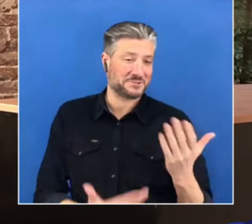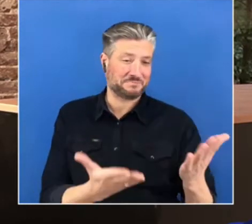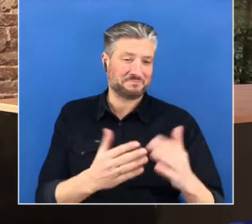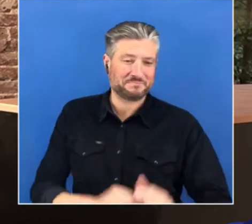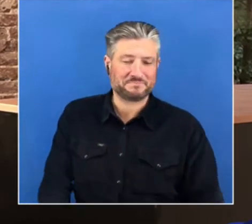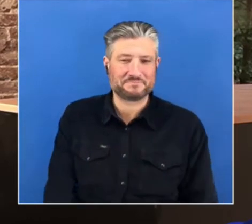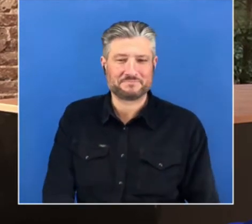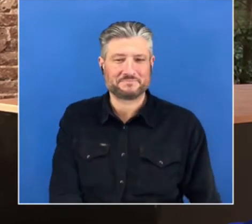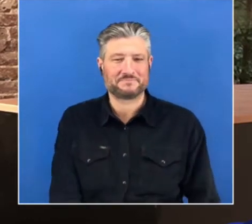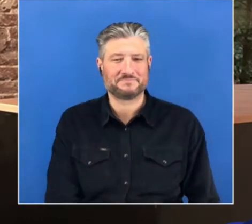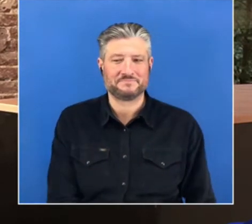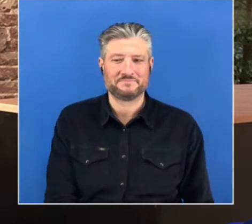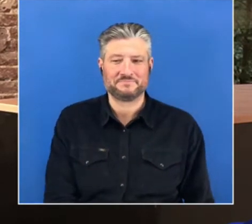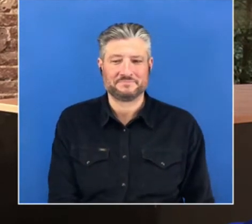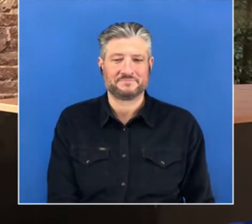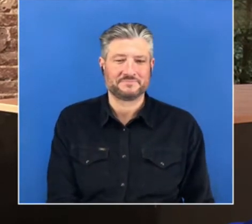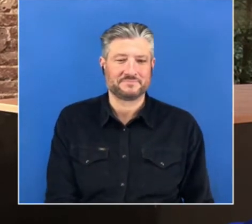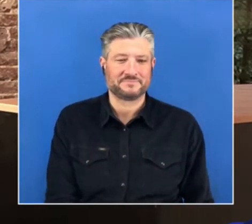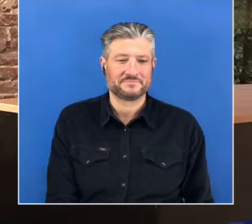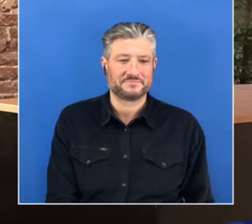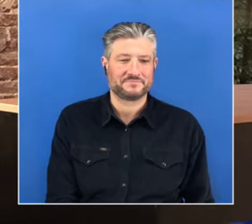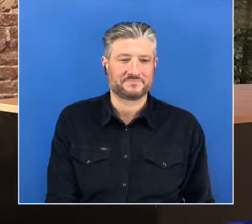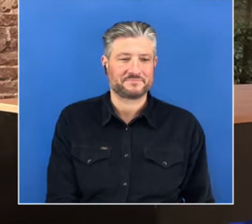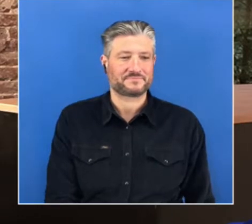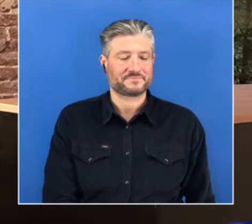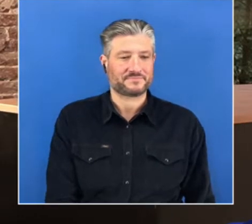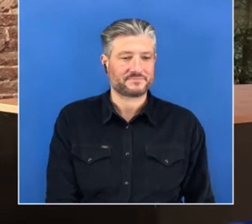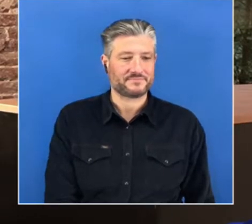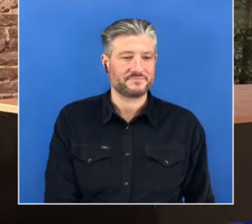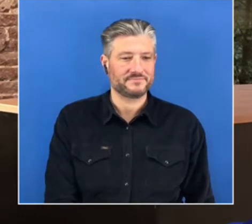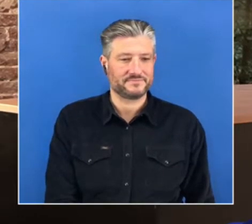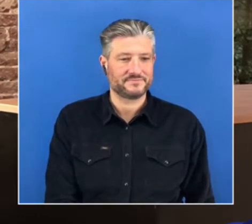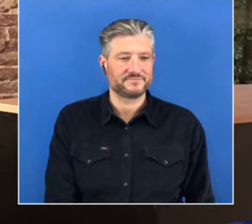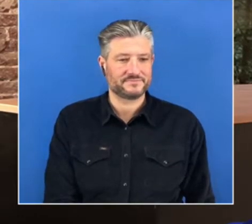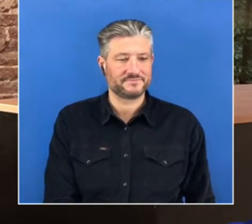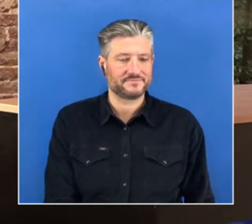Yeah, I will share my screen immediately and